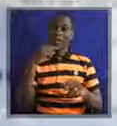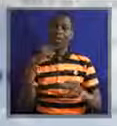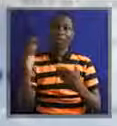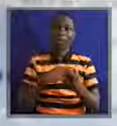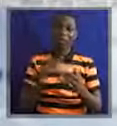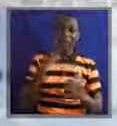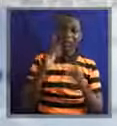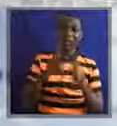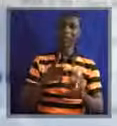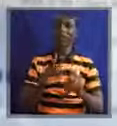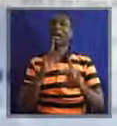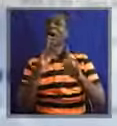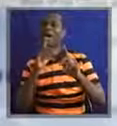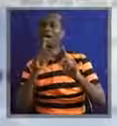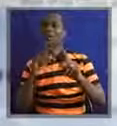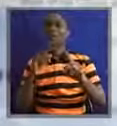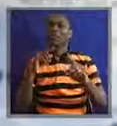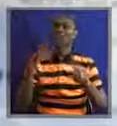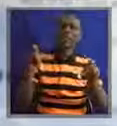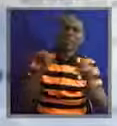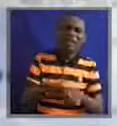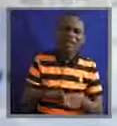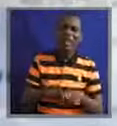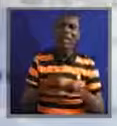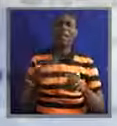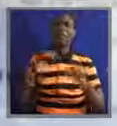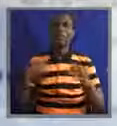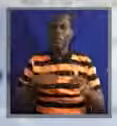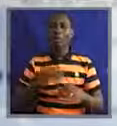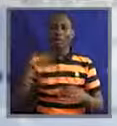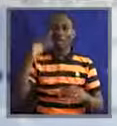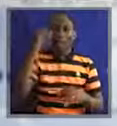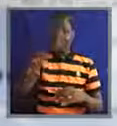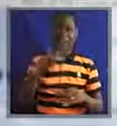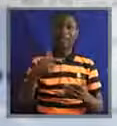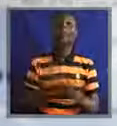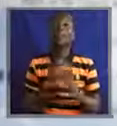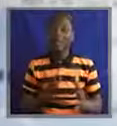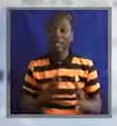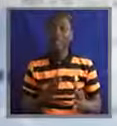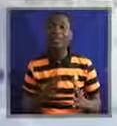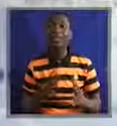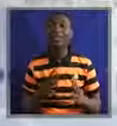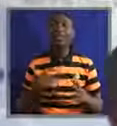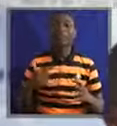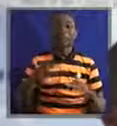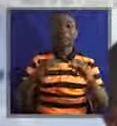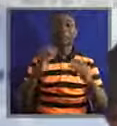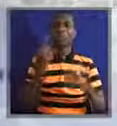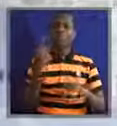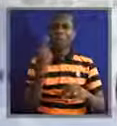Africans. We are Ghanaians. Aye comfort and okasa okasa through an